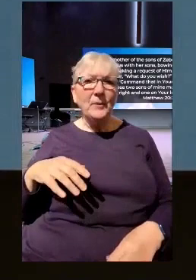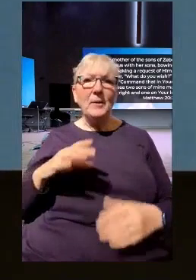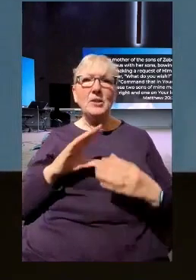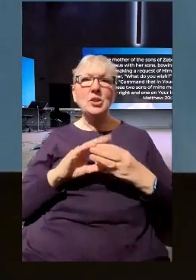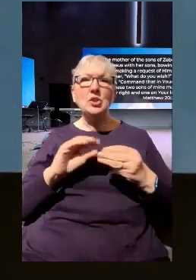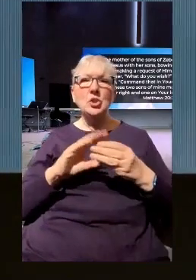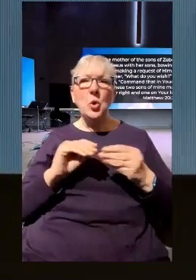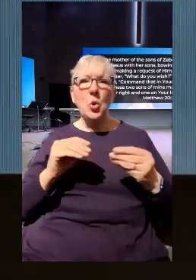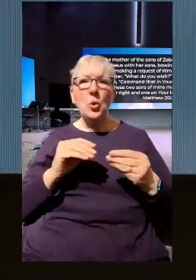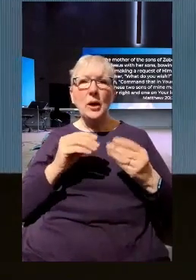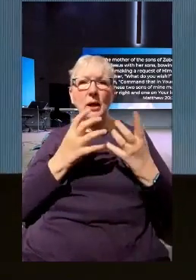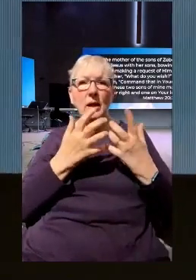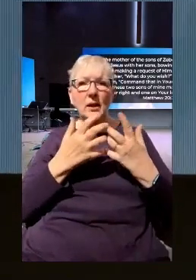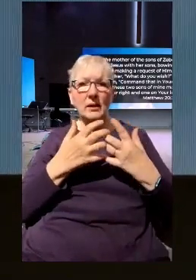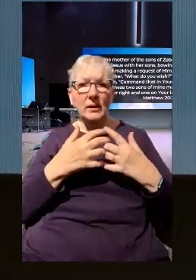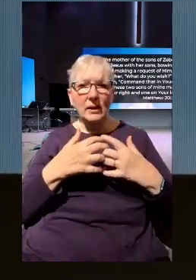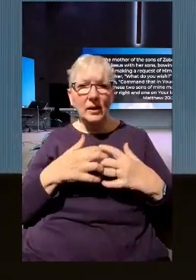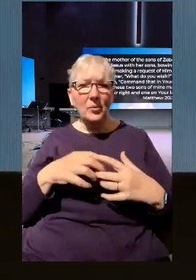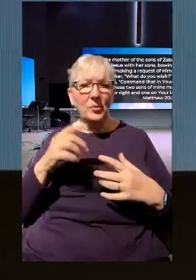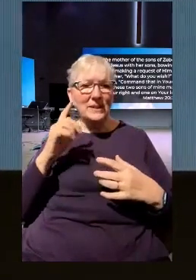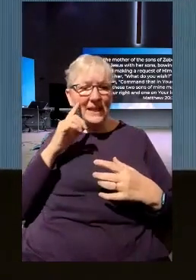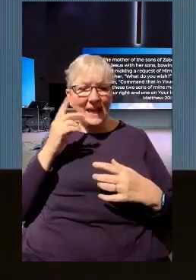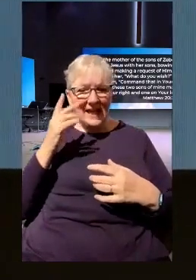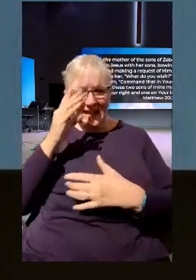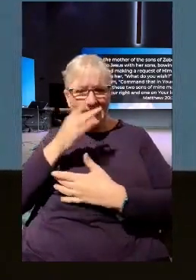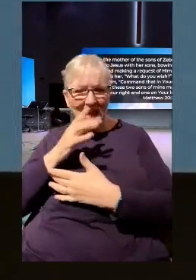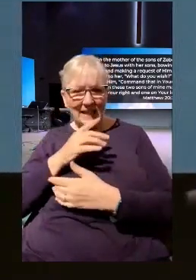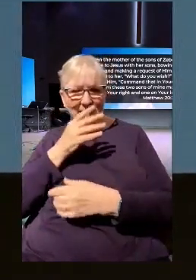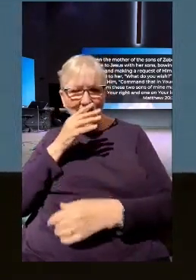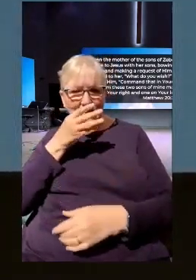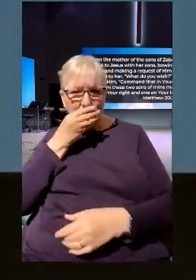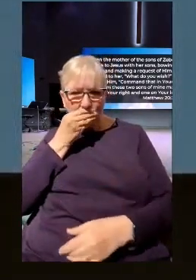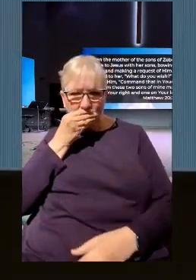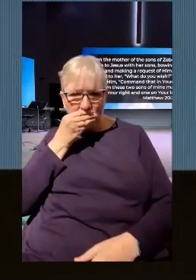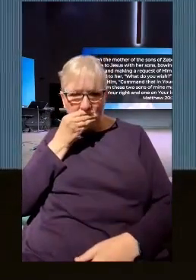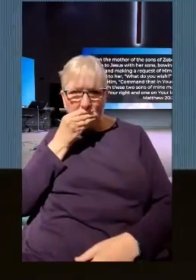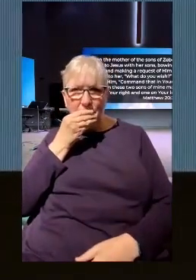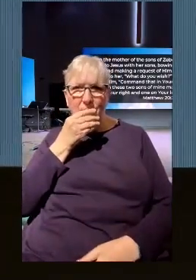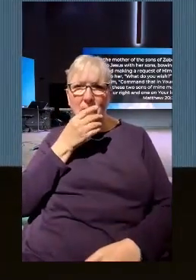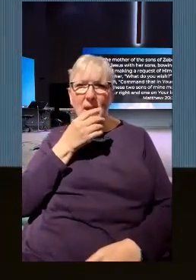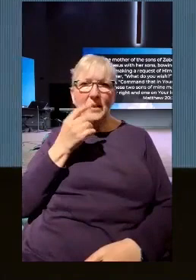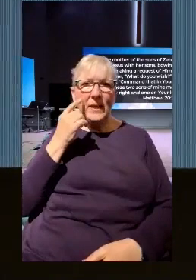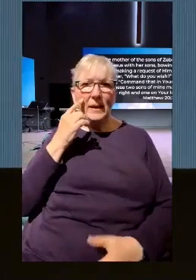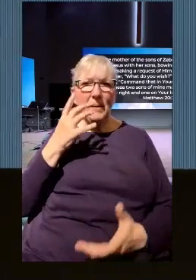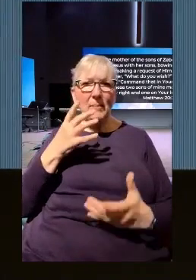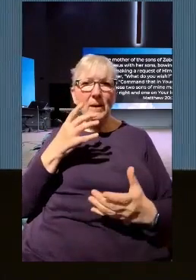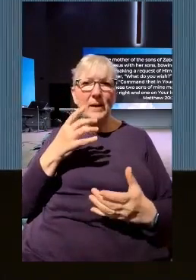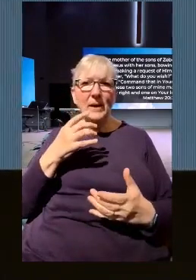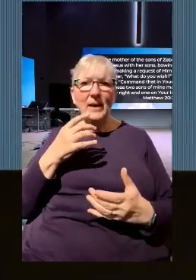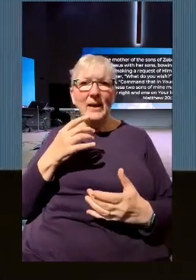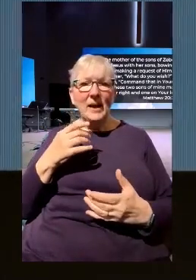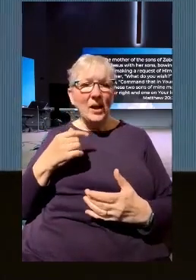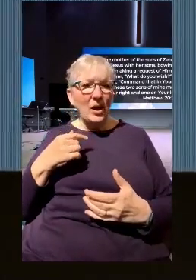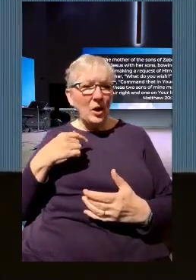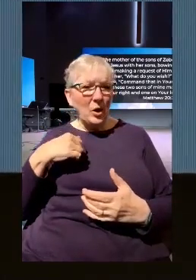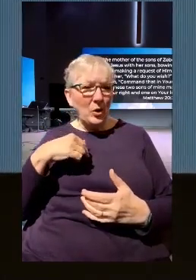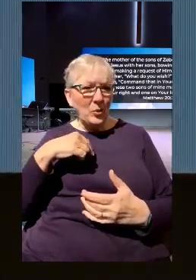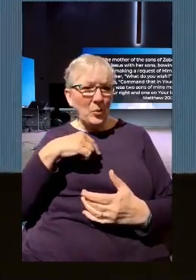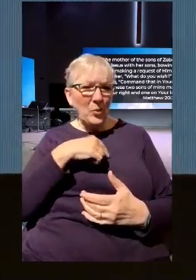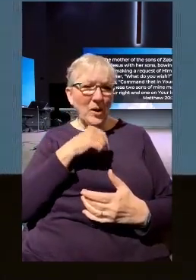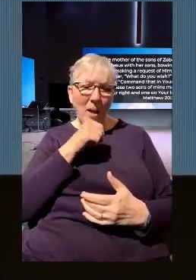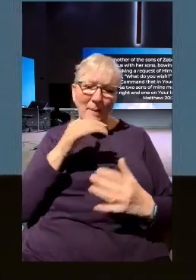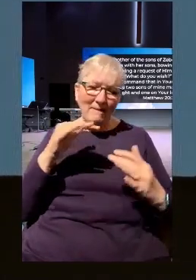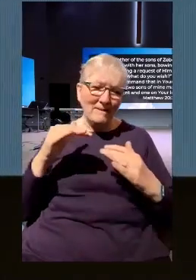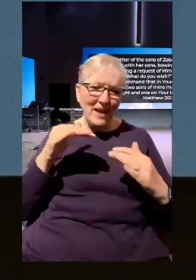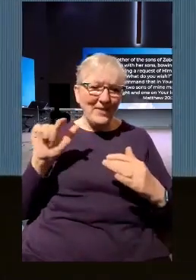their silence is deafening. And you may be thinking, well, you're not really being fair, right? I mean, this is their mother speaking on their behalf. You're